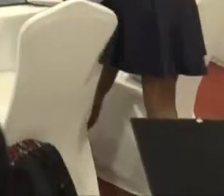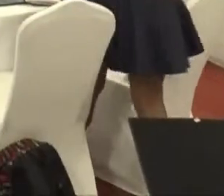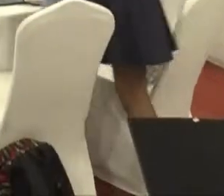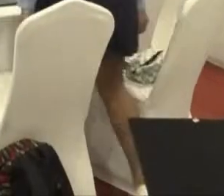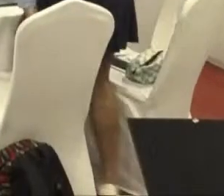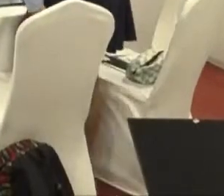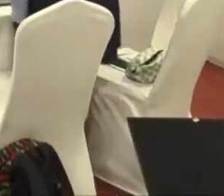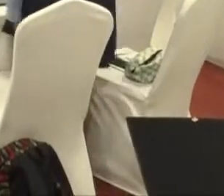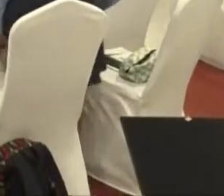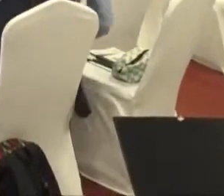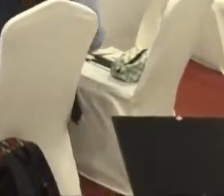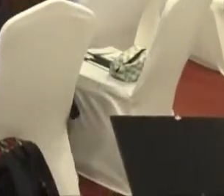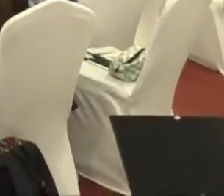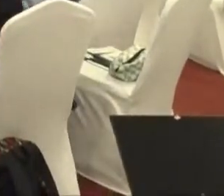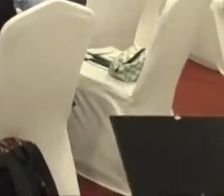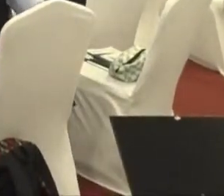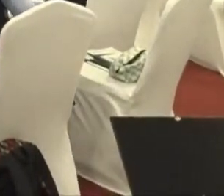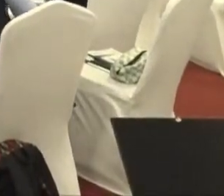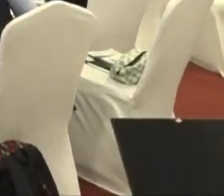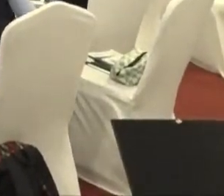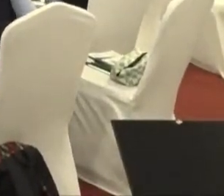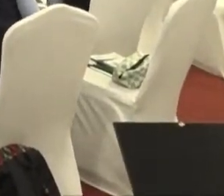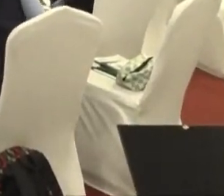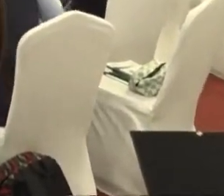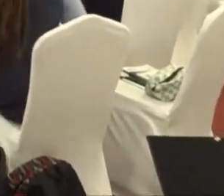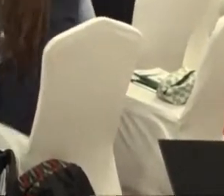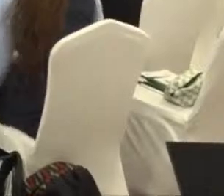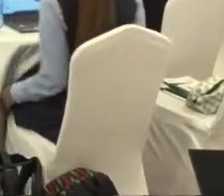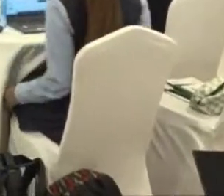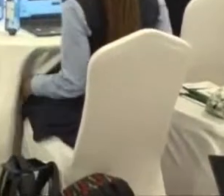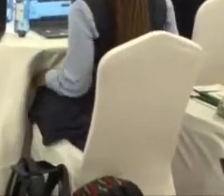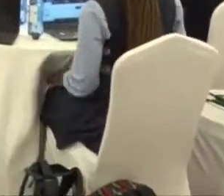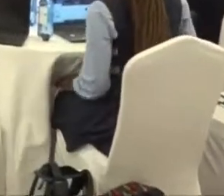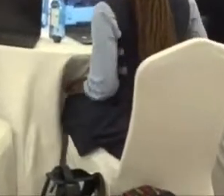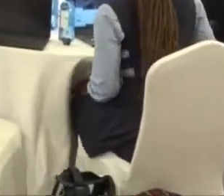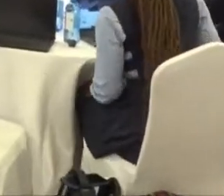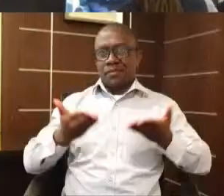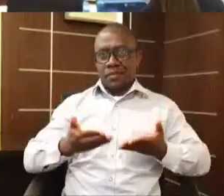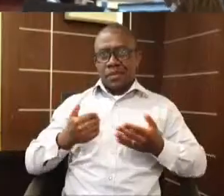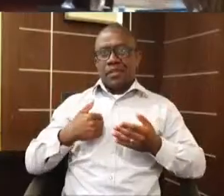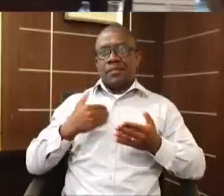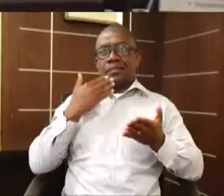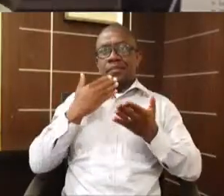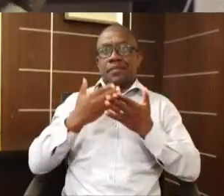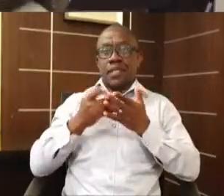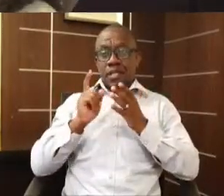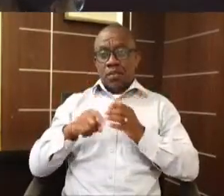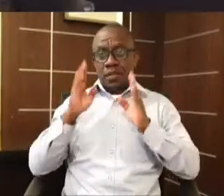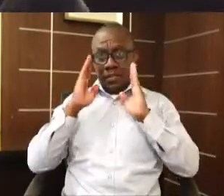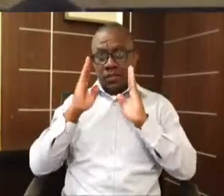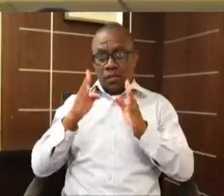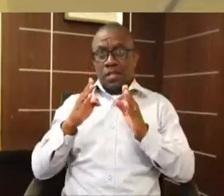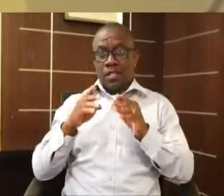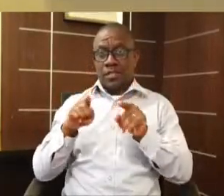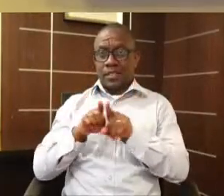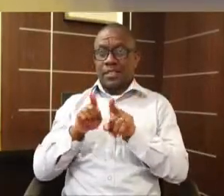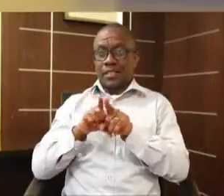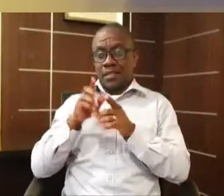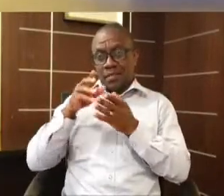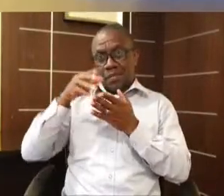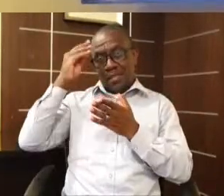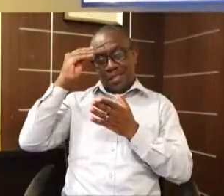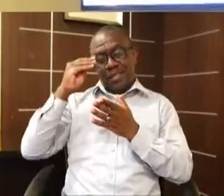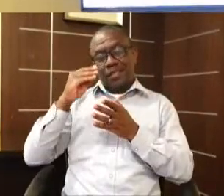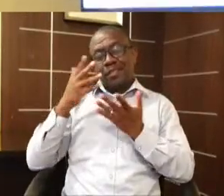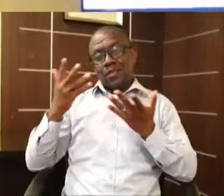Thank you so much. We can have our seats. So you have to concentrate. That teaches you a lesson. The next